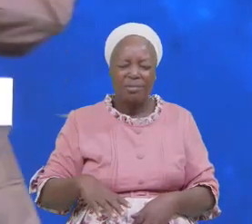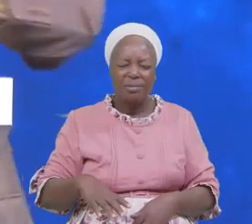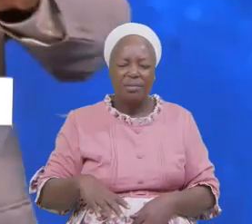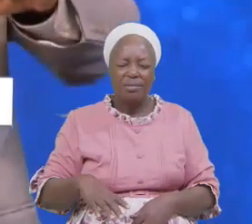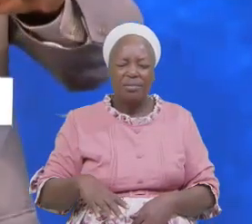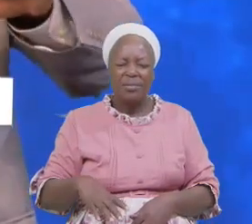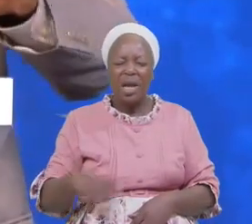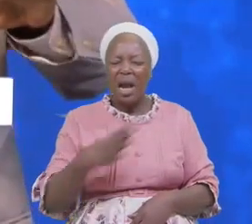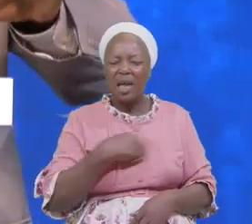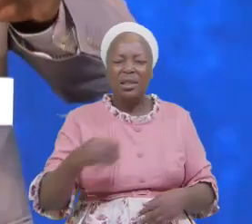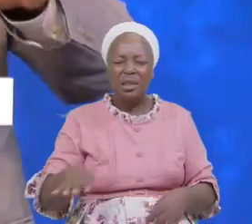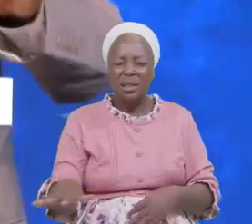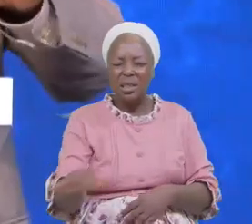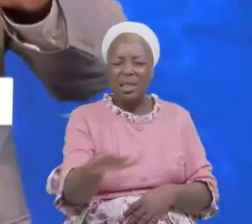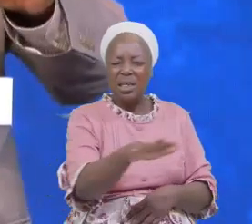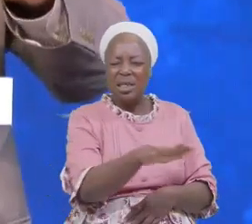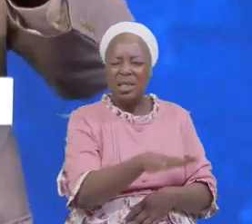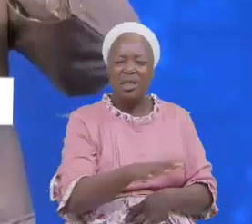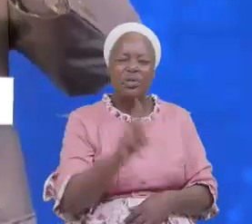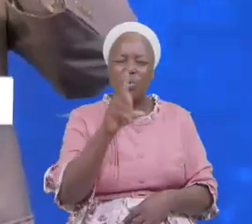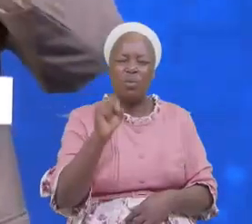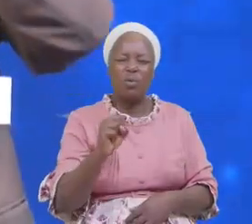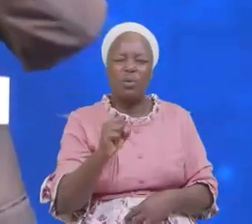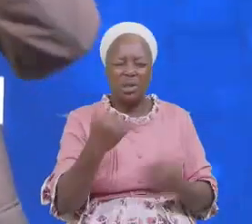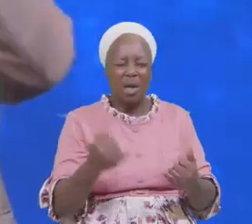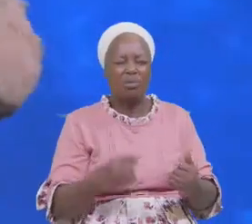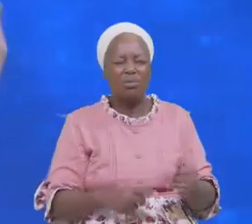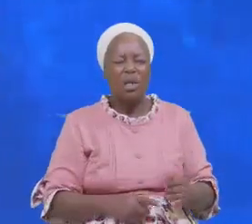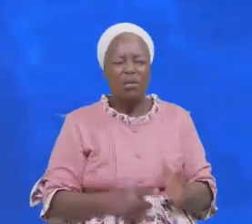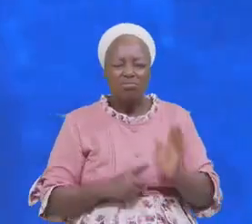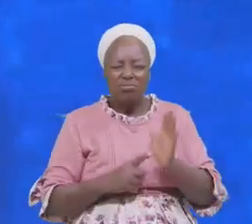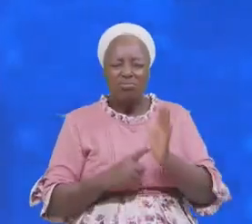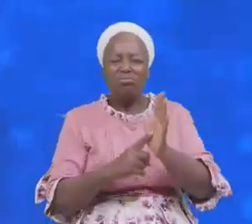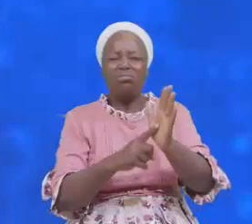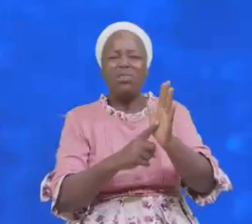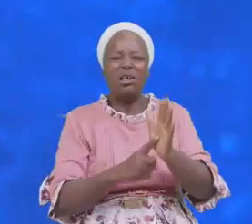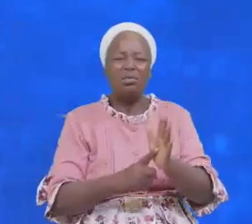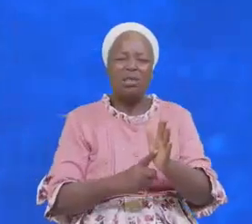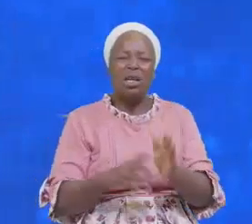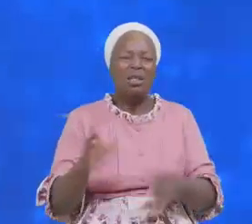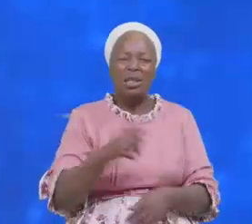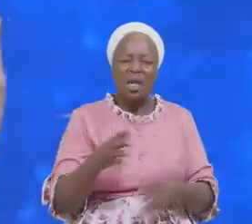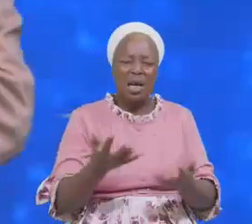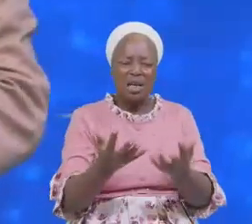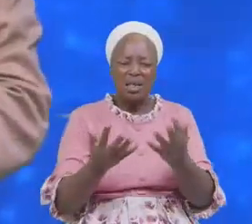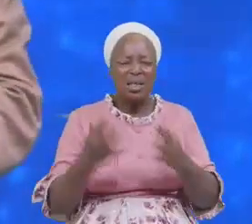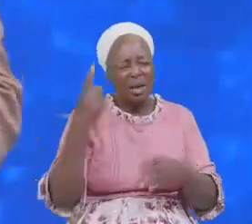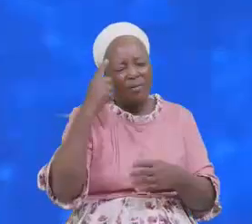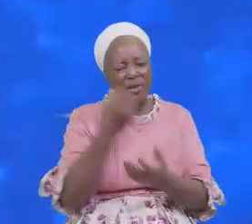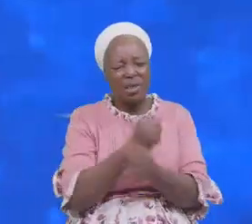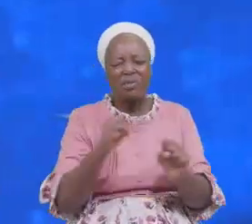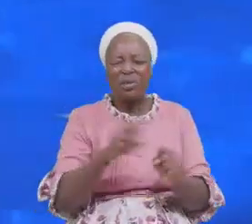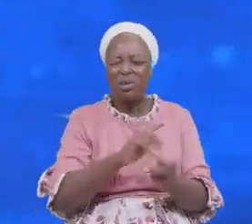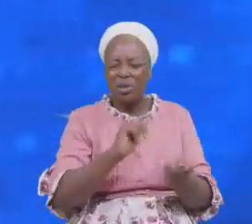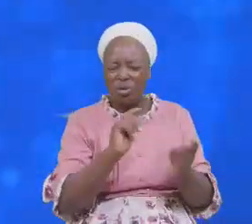And these ones indicating their desire for salvation, they turn away from their sins and they